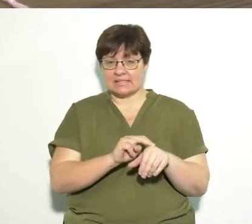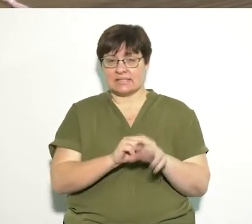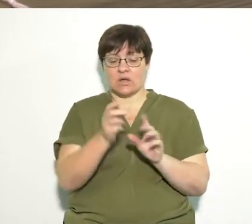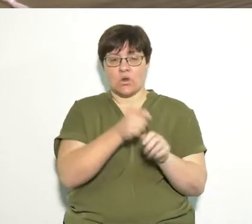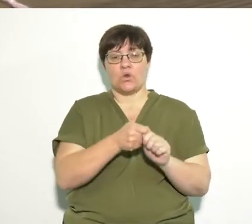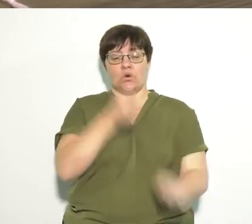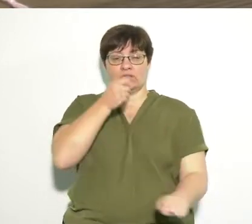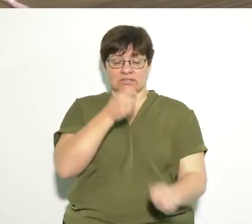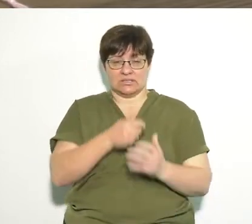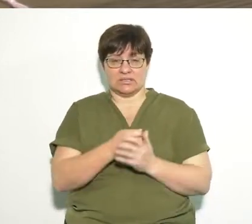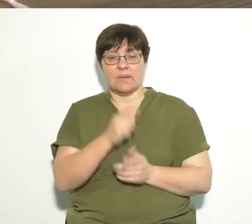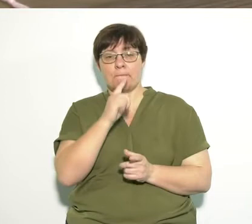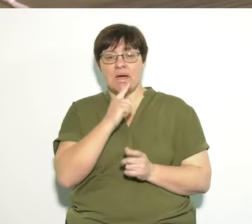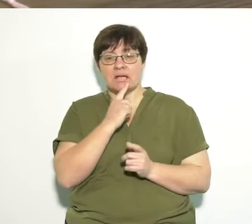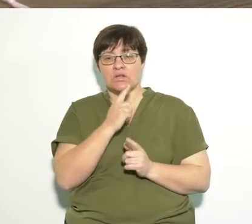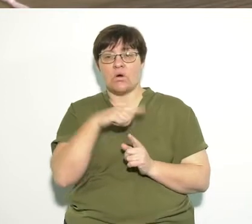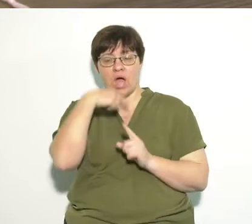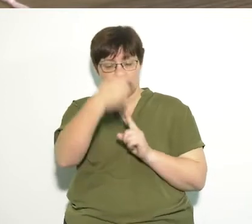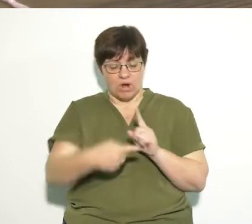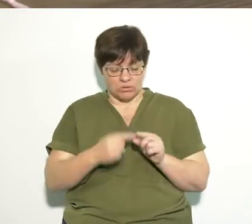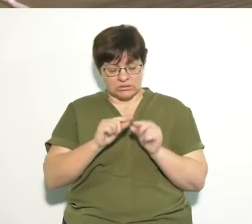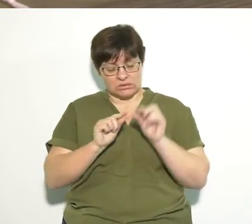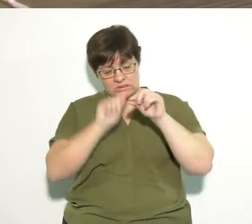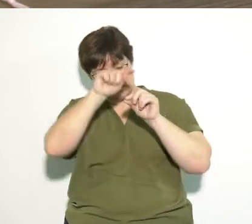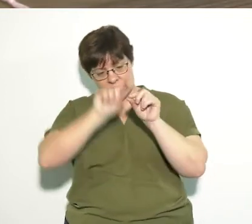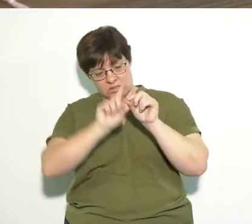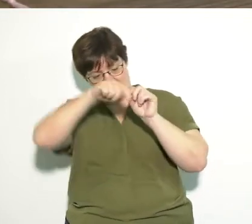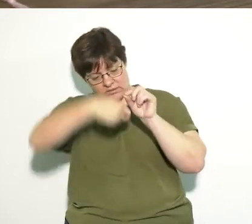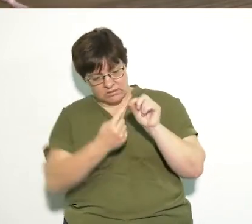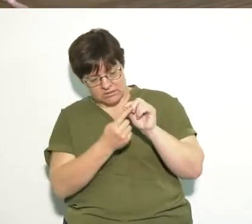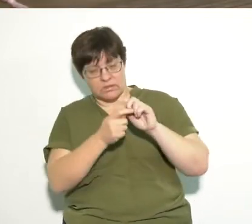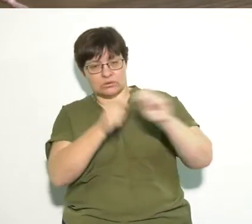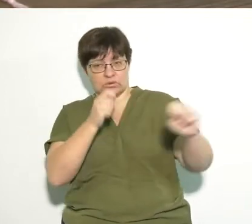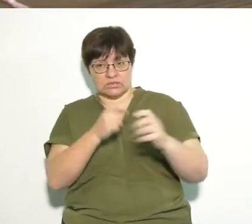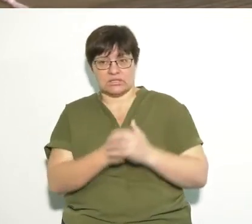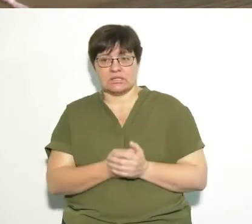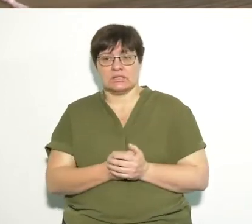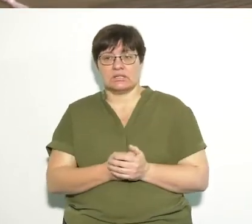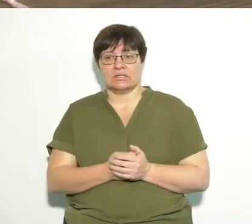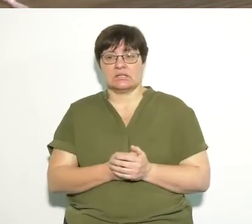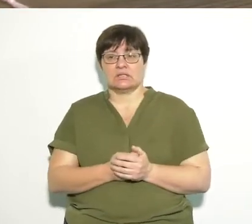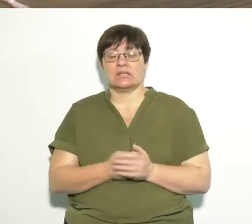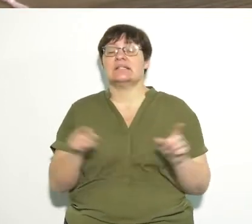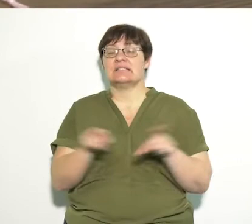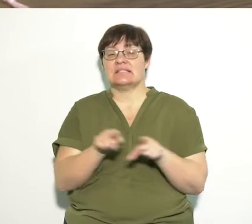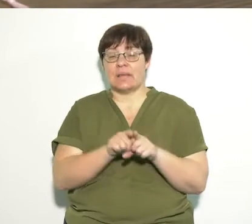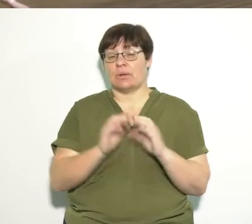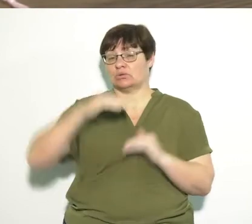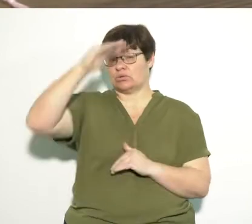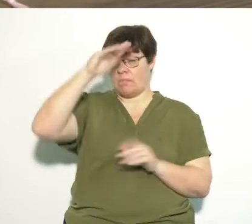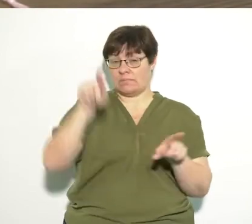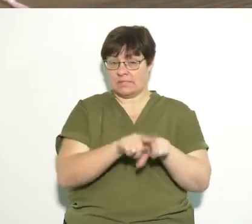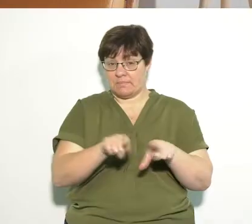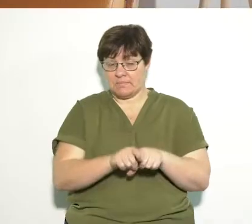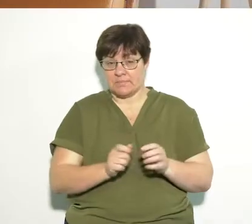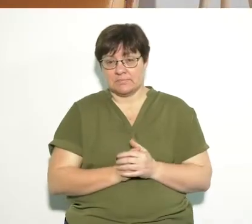tie a knot and make sure that it goes around the bottle top, and you do the same for the top bottle